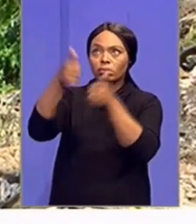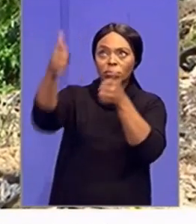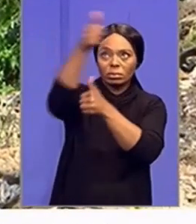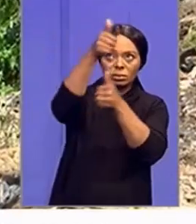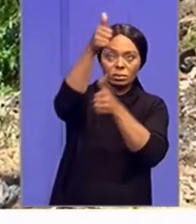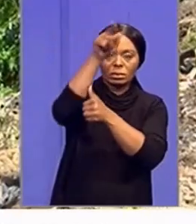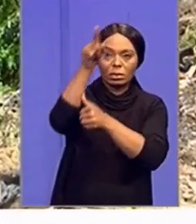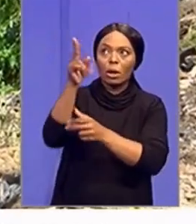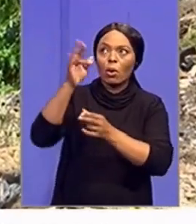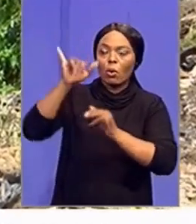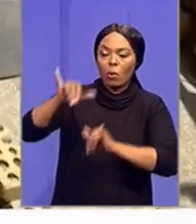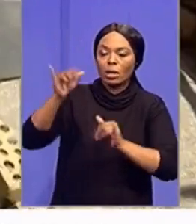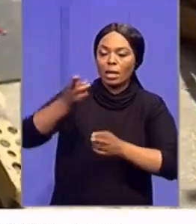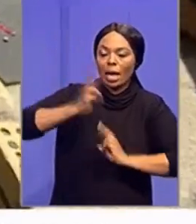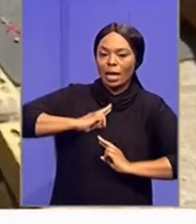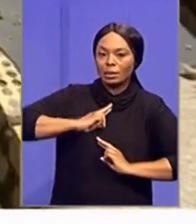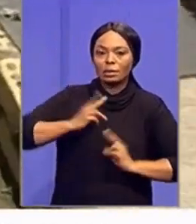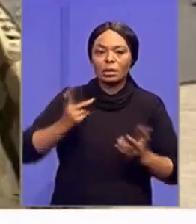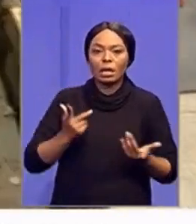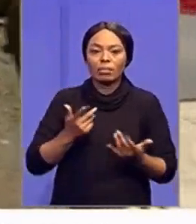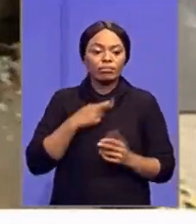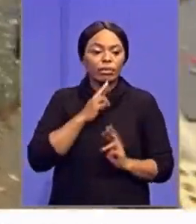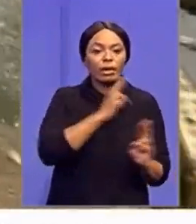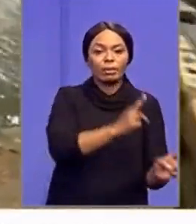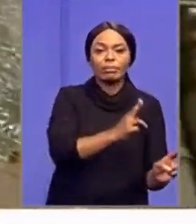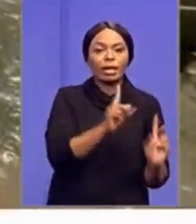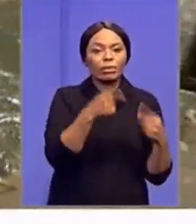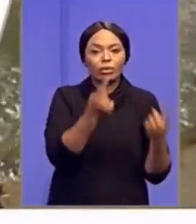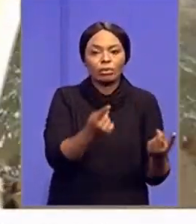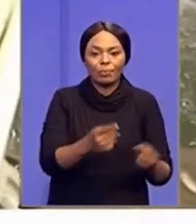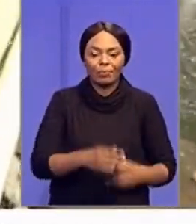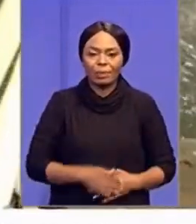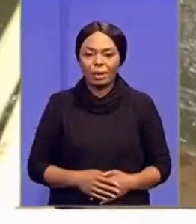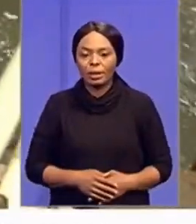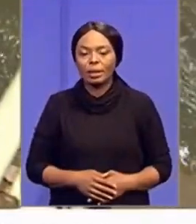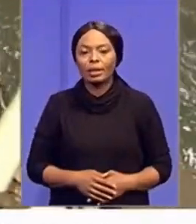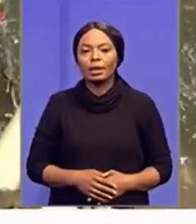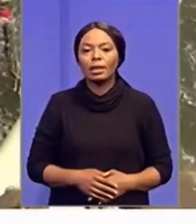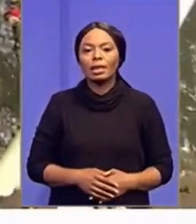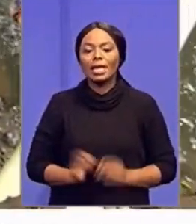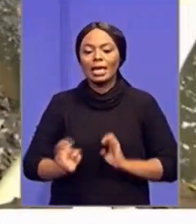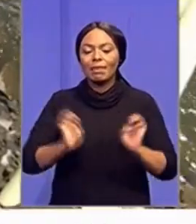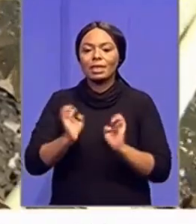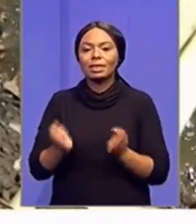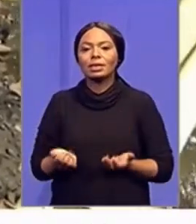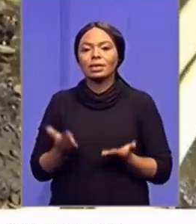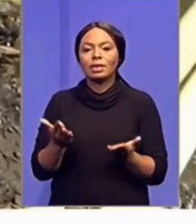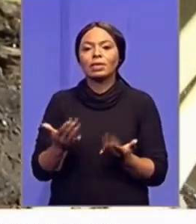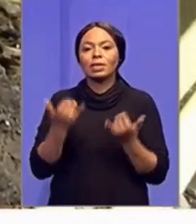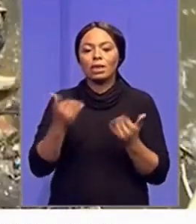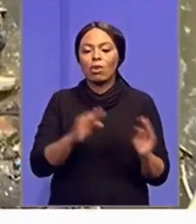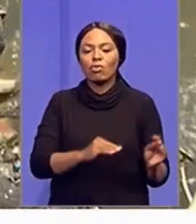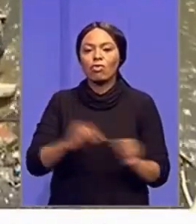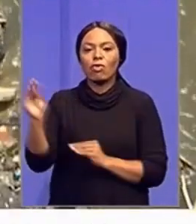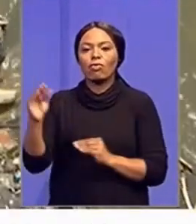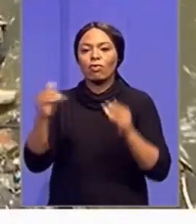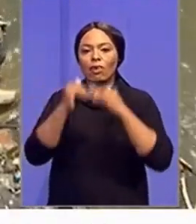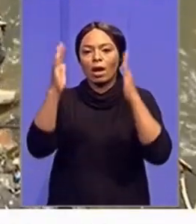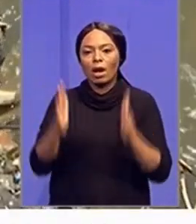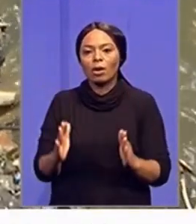answer us. There's nothing we can do. Maabane bosigo ba ditirelo tsa tshoganyetso ba ne ba tlosa malapa a le mabedi kwa lefelong la ba ipeila Stretla